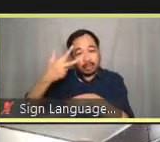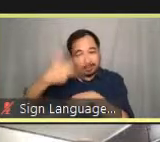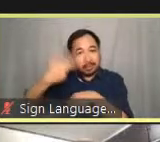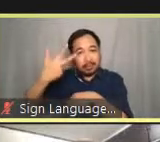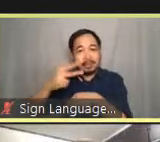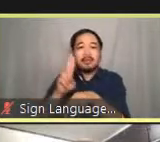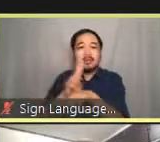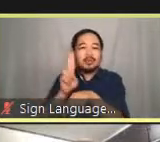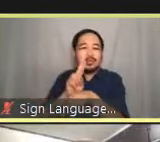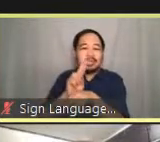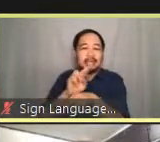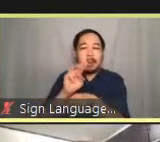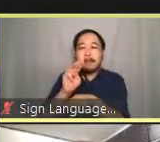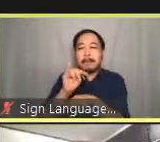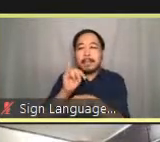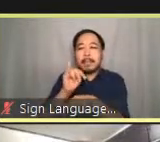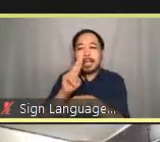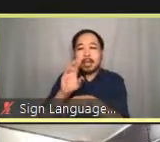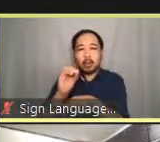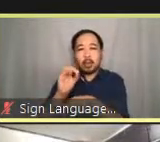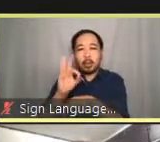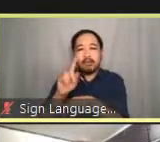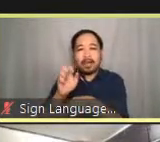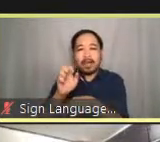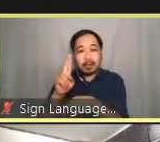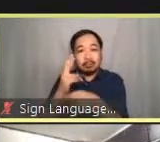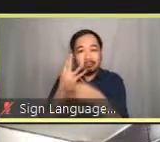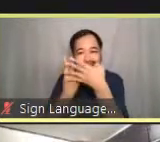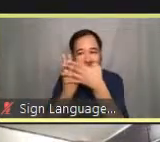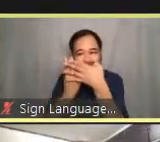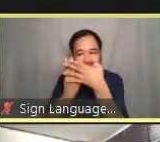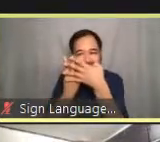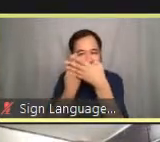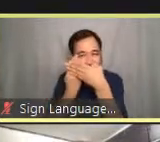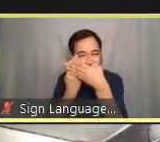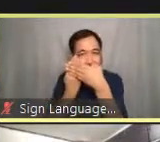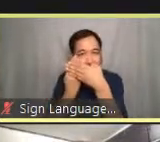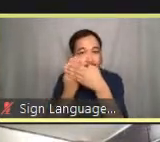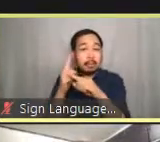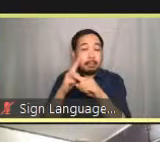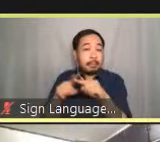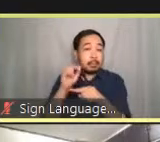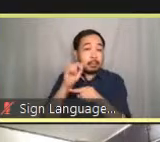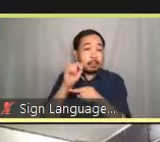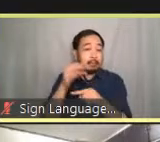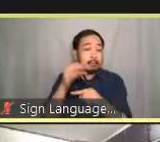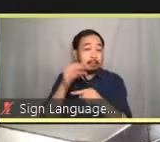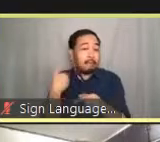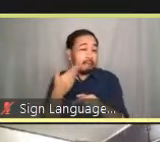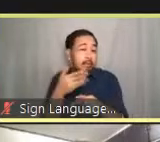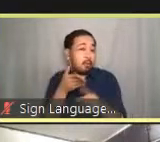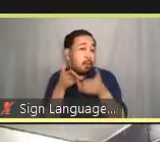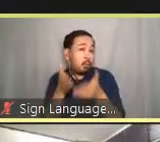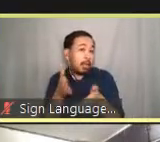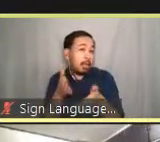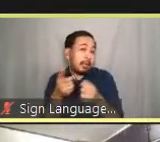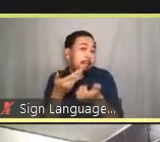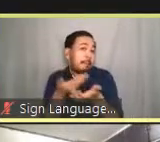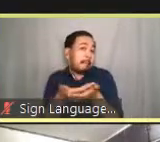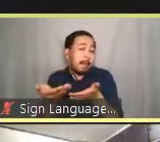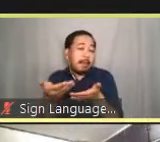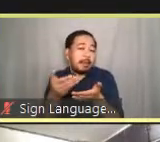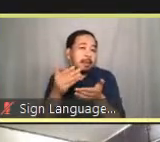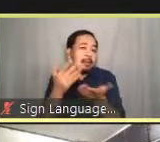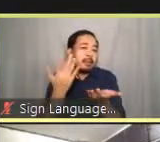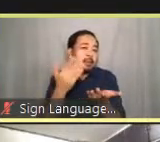Kanila microfiber. Po, kapag po kayong means of a medical